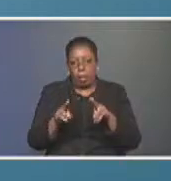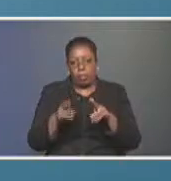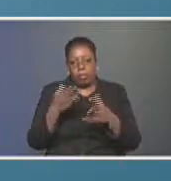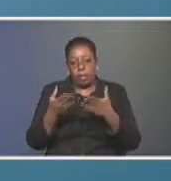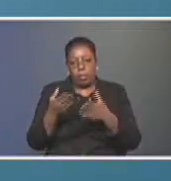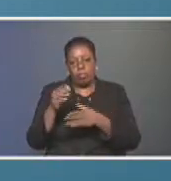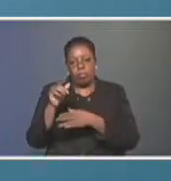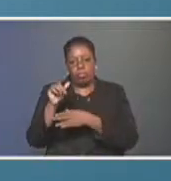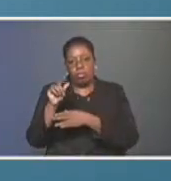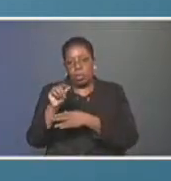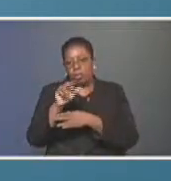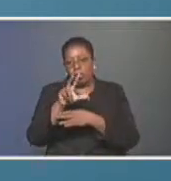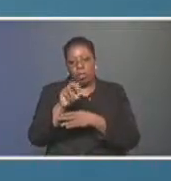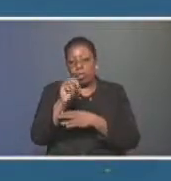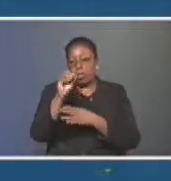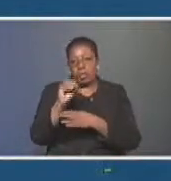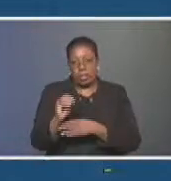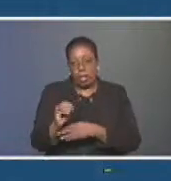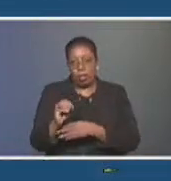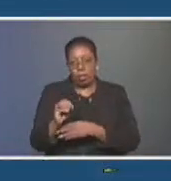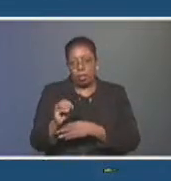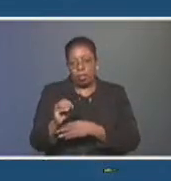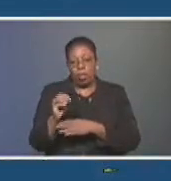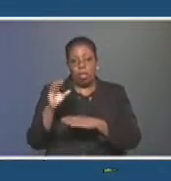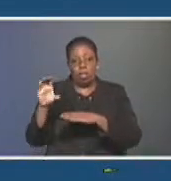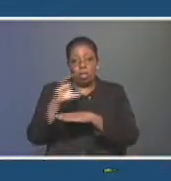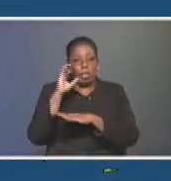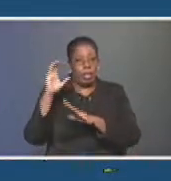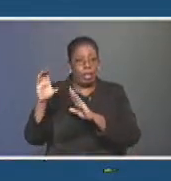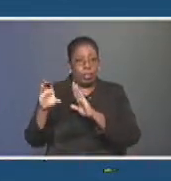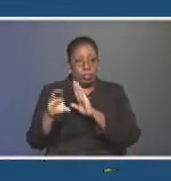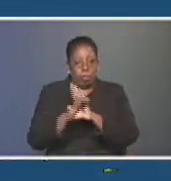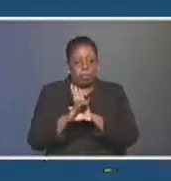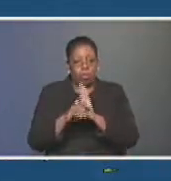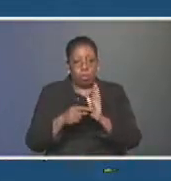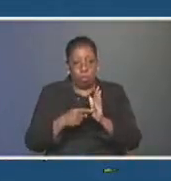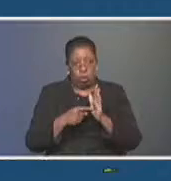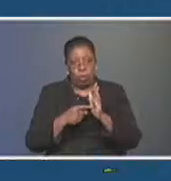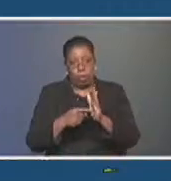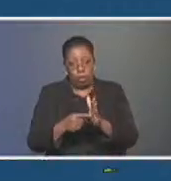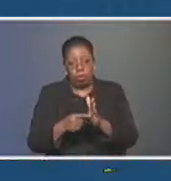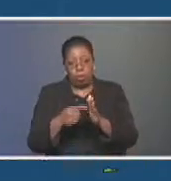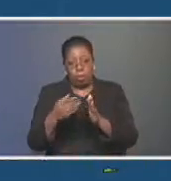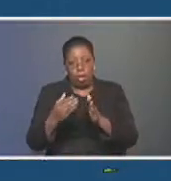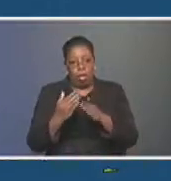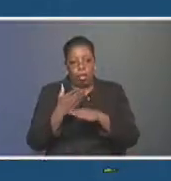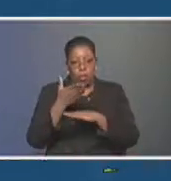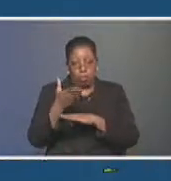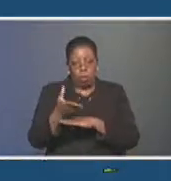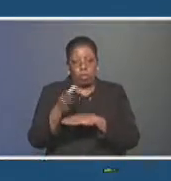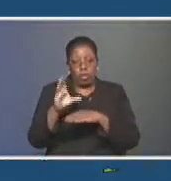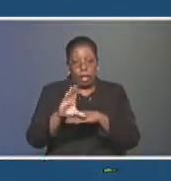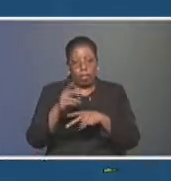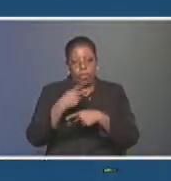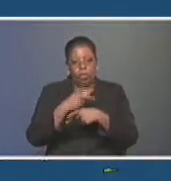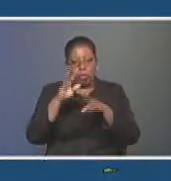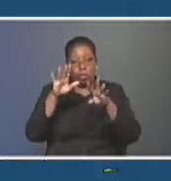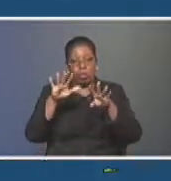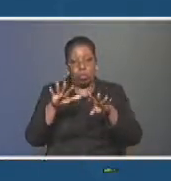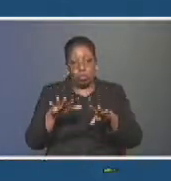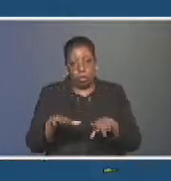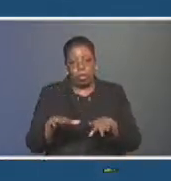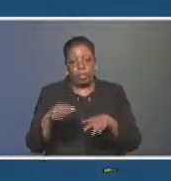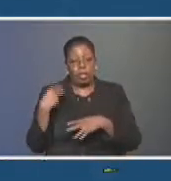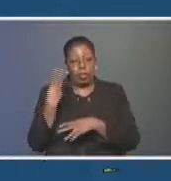between 20 and 30%. Satellite pictures are showing a frontal boundary smack across the capital, and that's producing the rain showers that we're